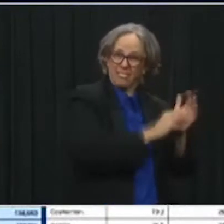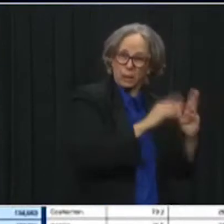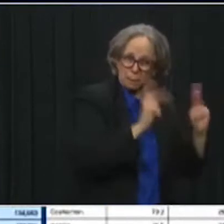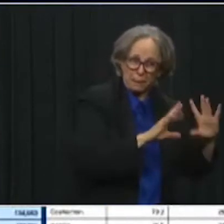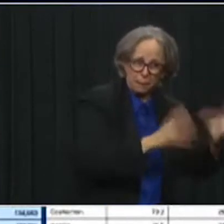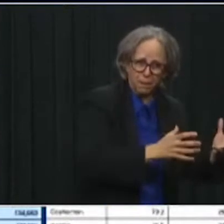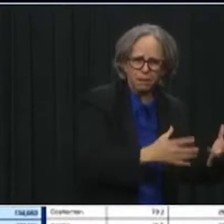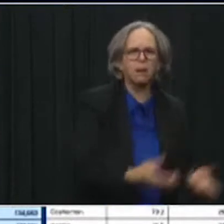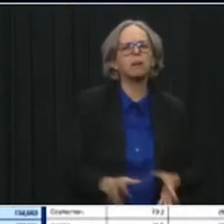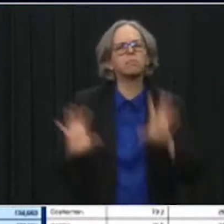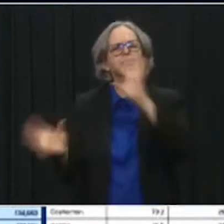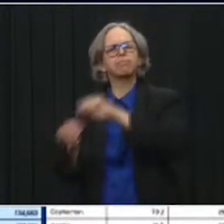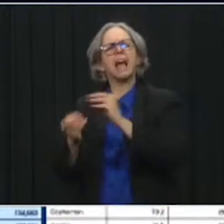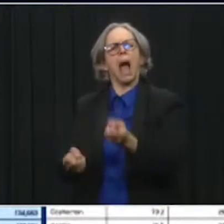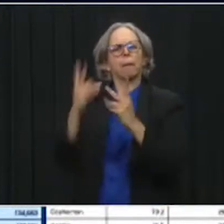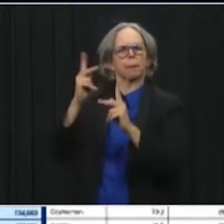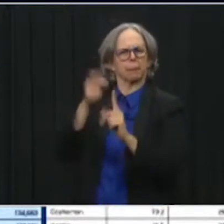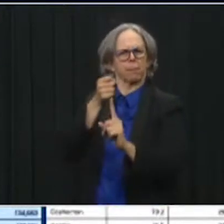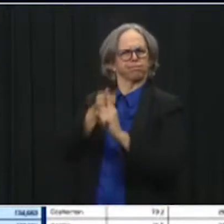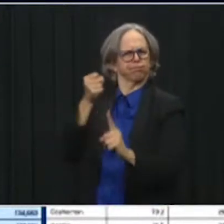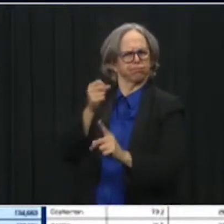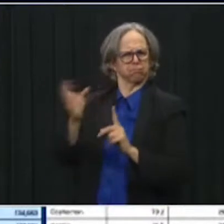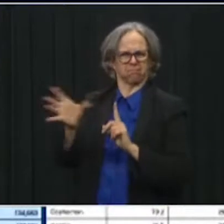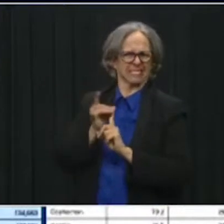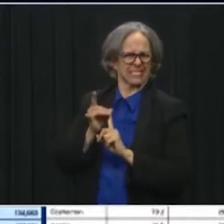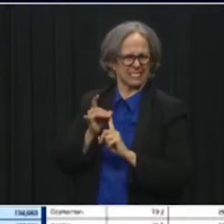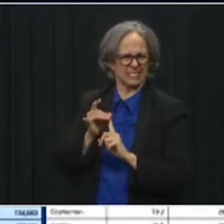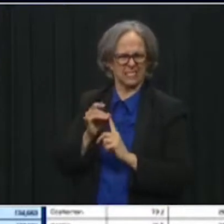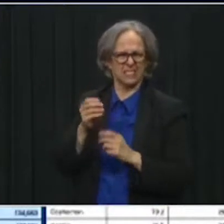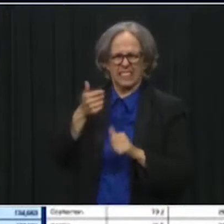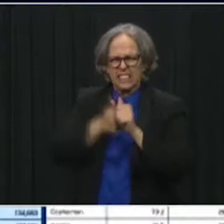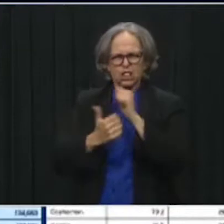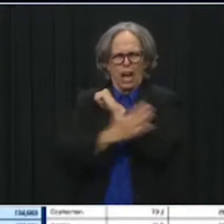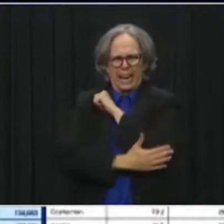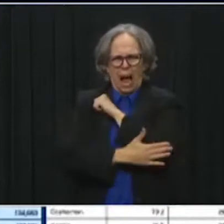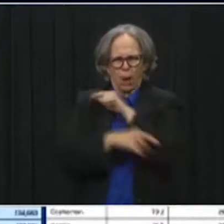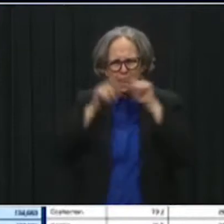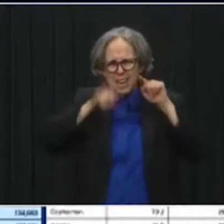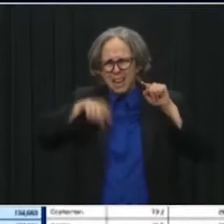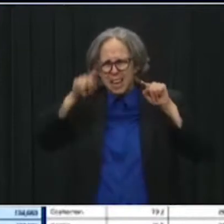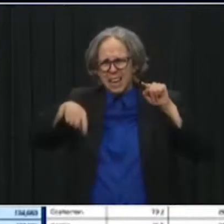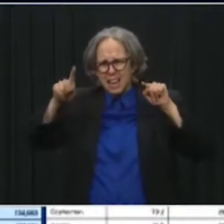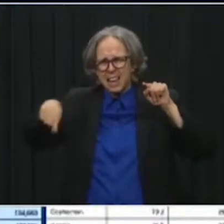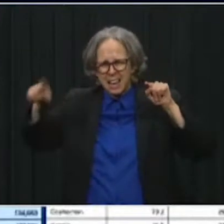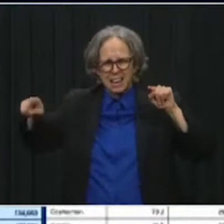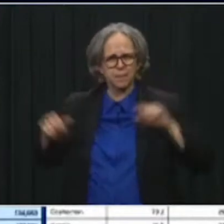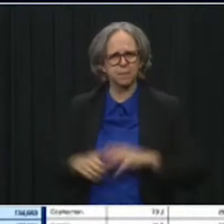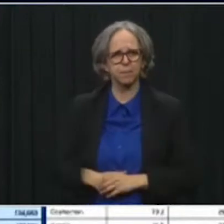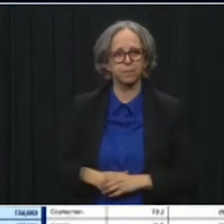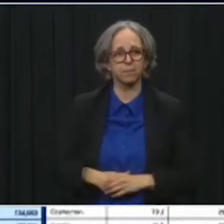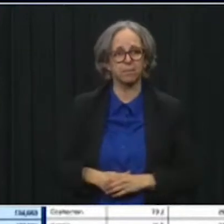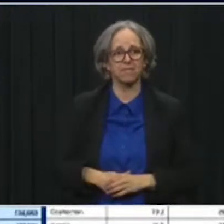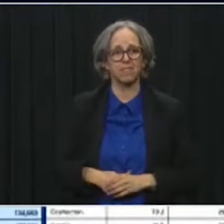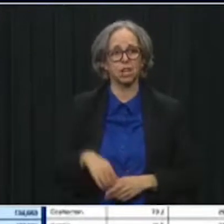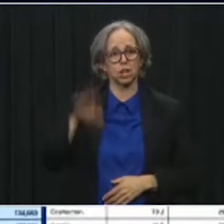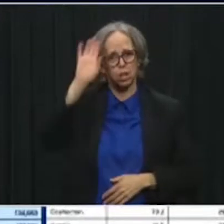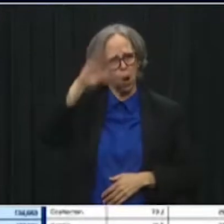transmission in a particular county. When the rate is between 50 and 100,